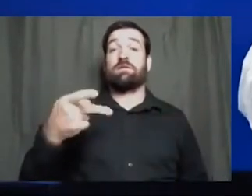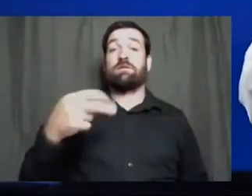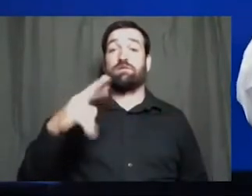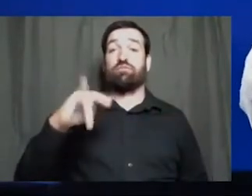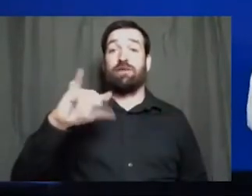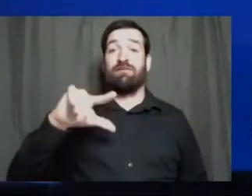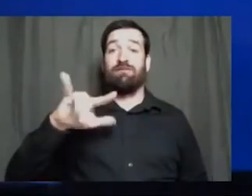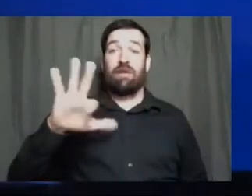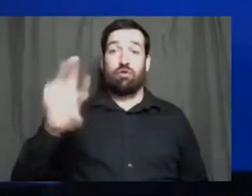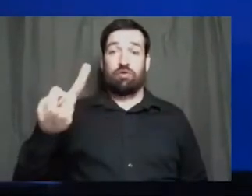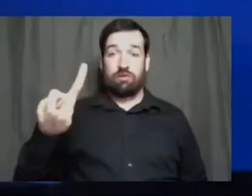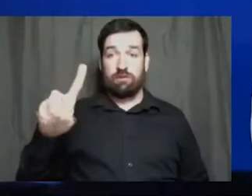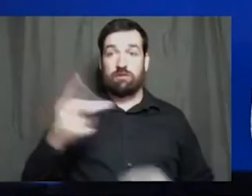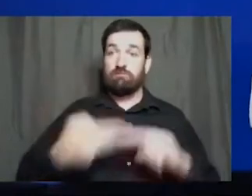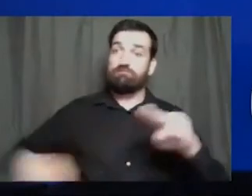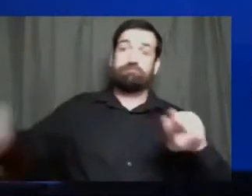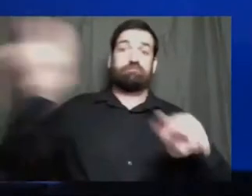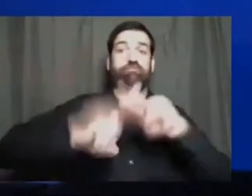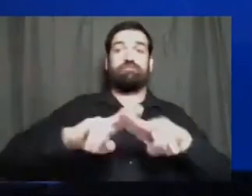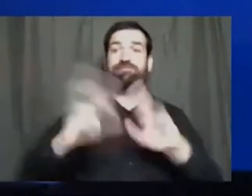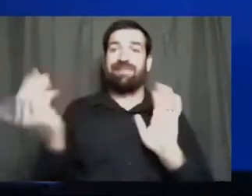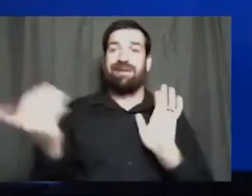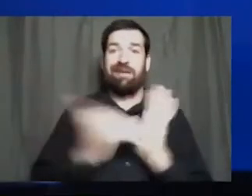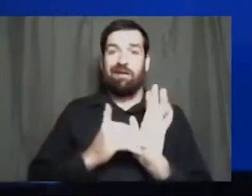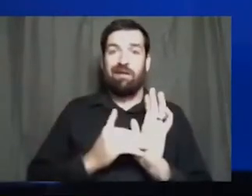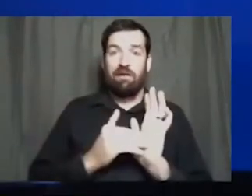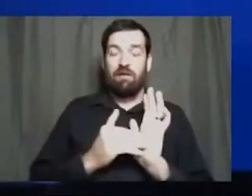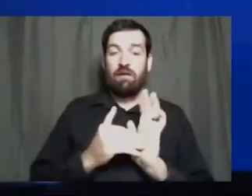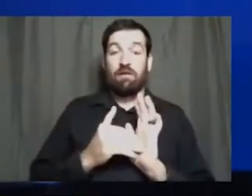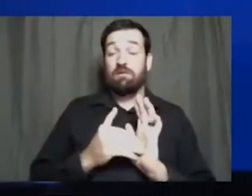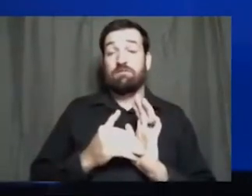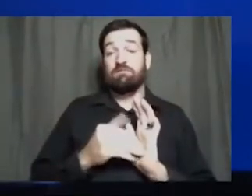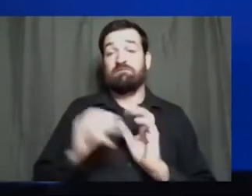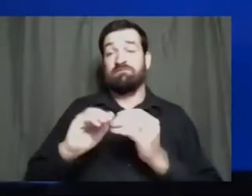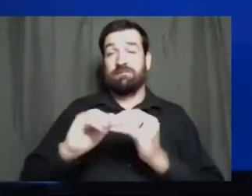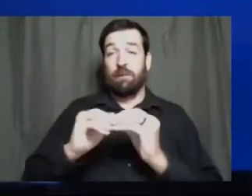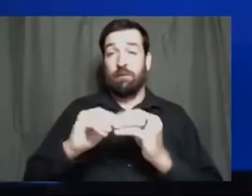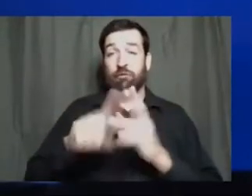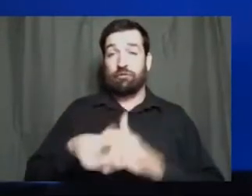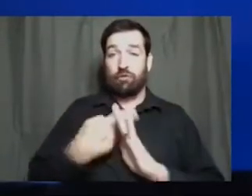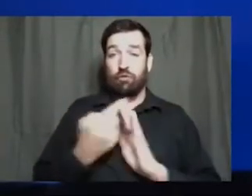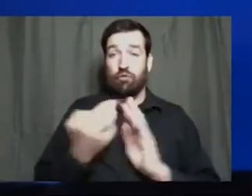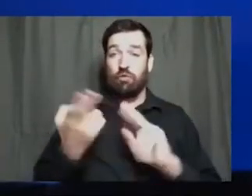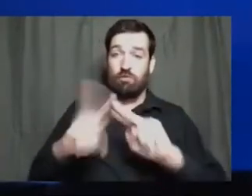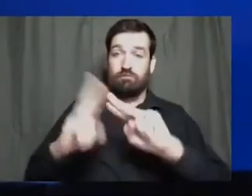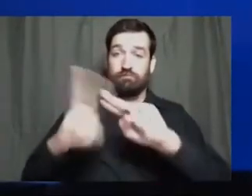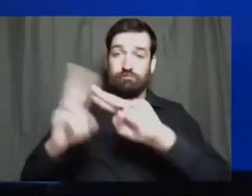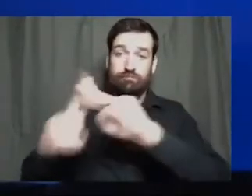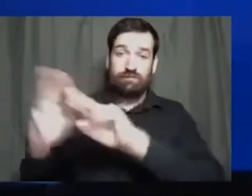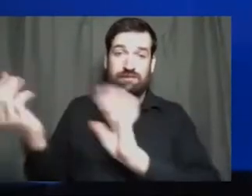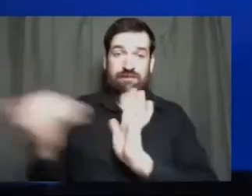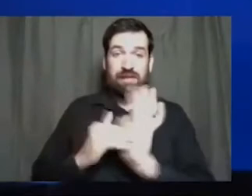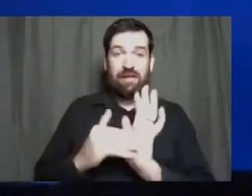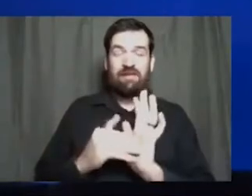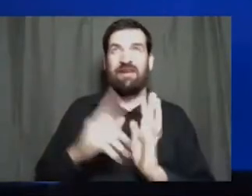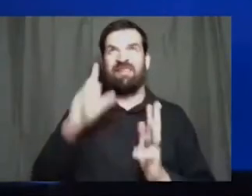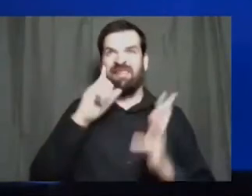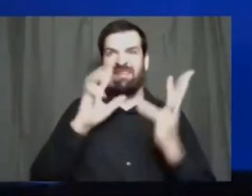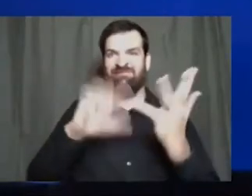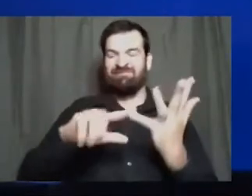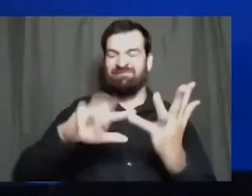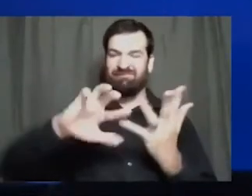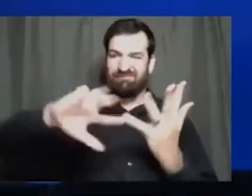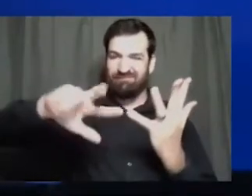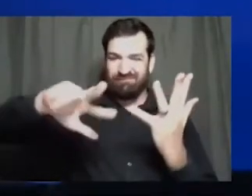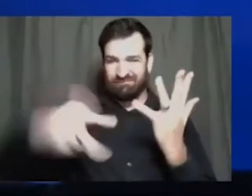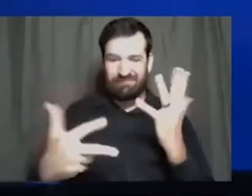now Cox reported over the weekend that the numbers had started to go back up again. I think I'm on F. What that means is we need everyone